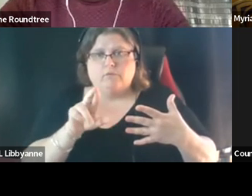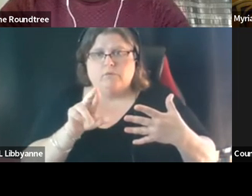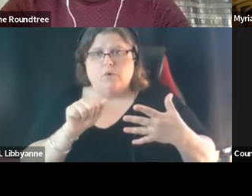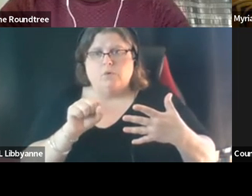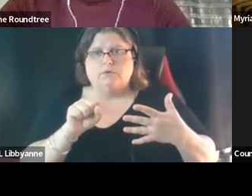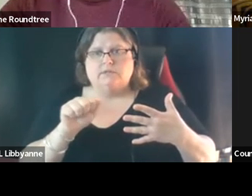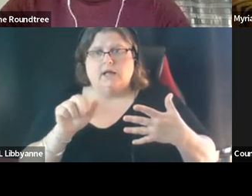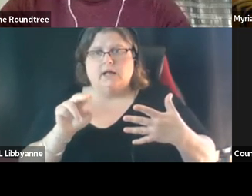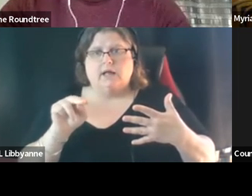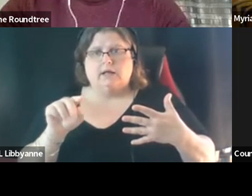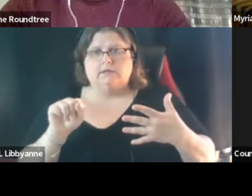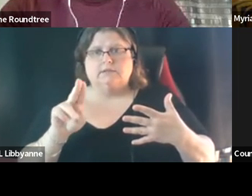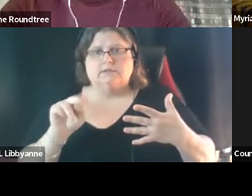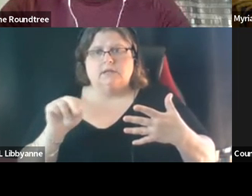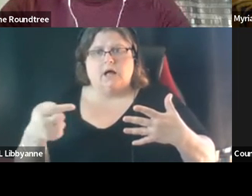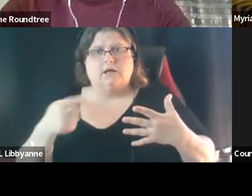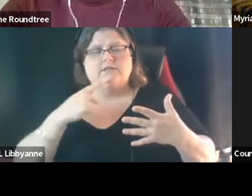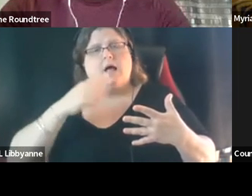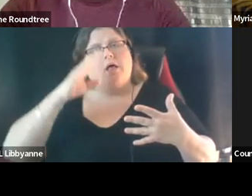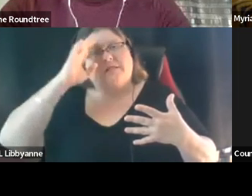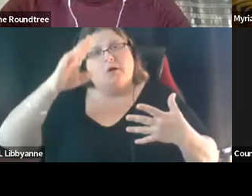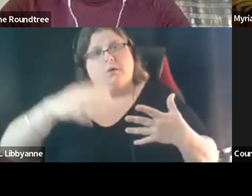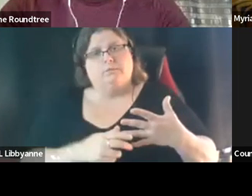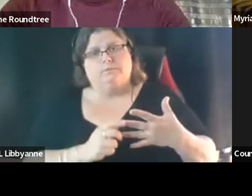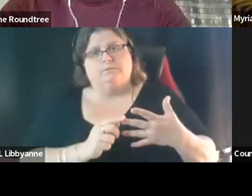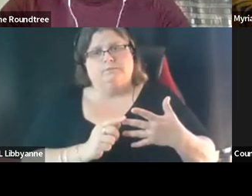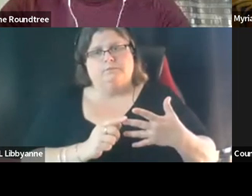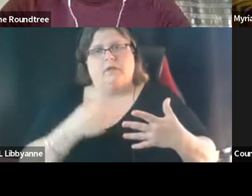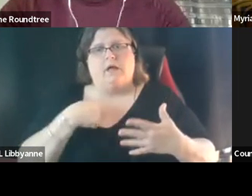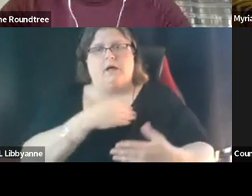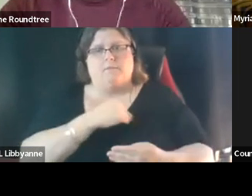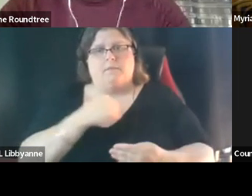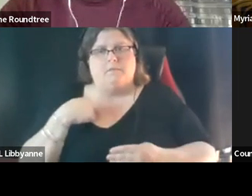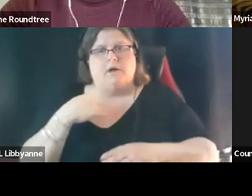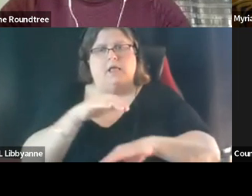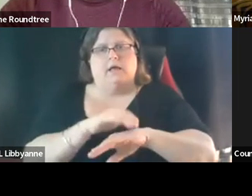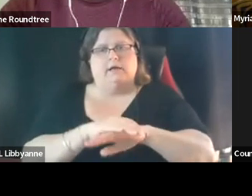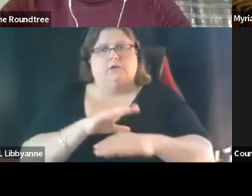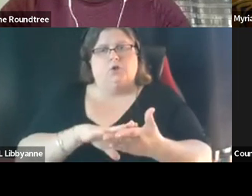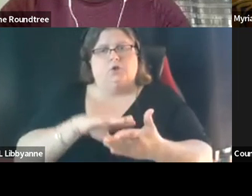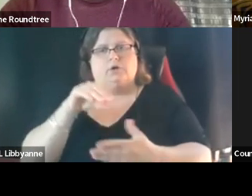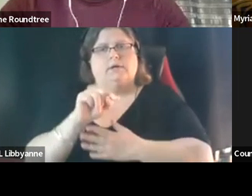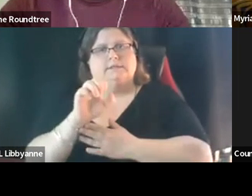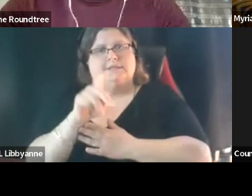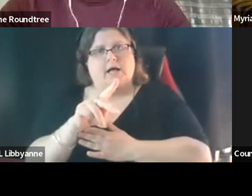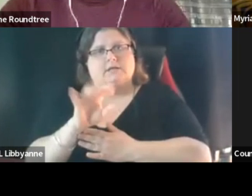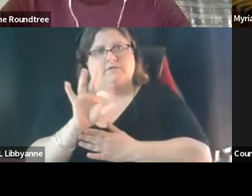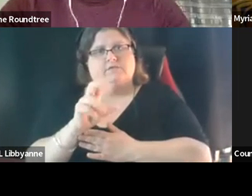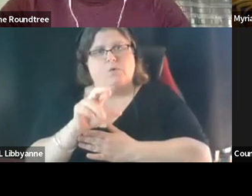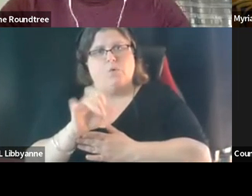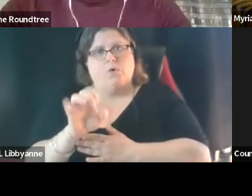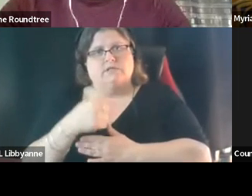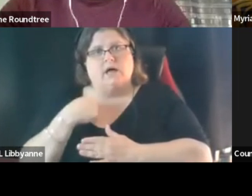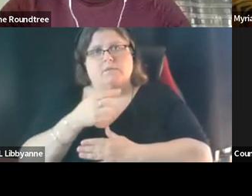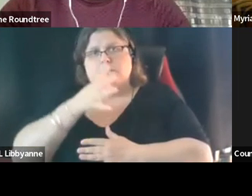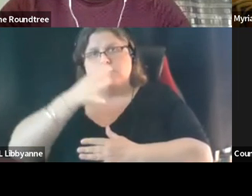Hello. Good morning. I'm a member of the English Learner Task Force and the parent of a recent